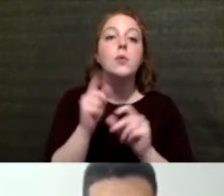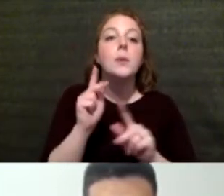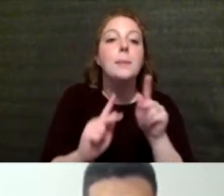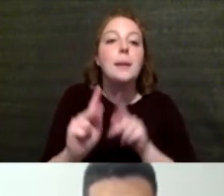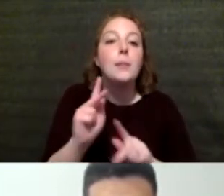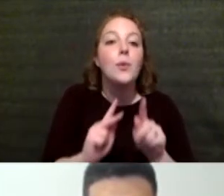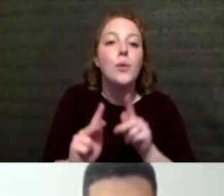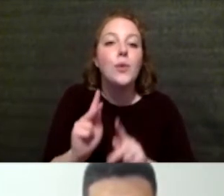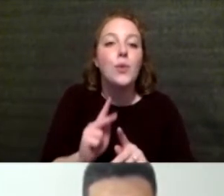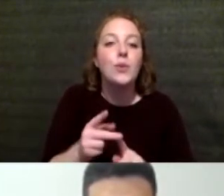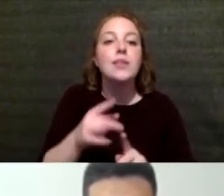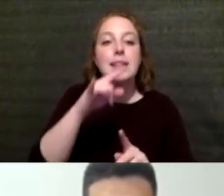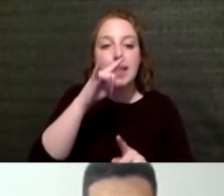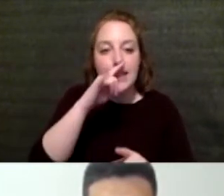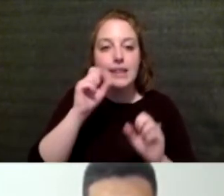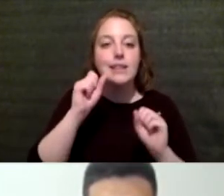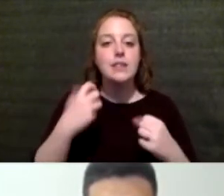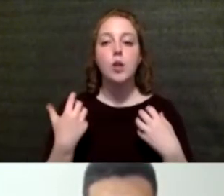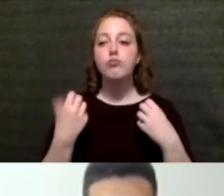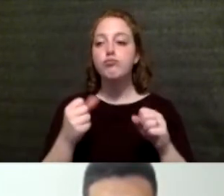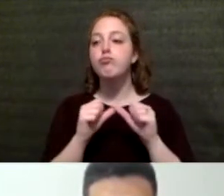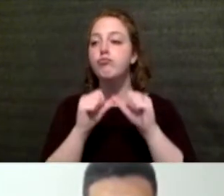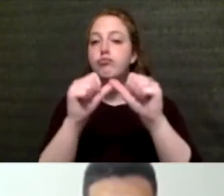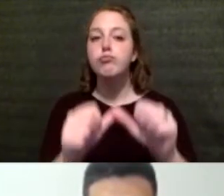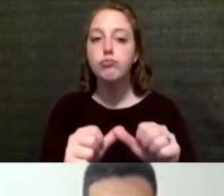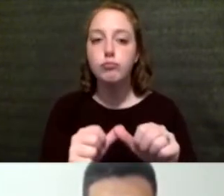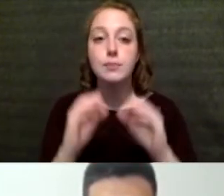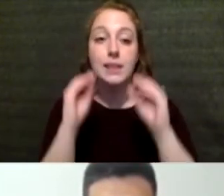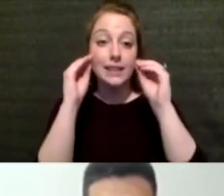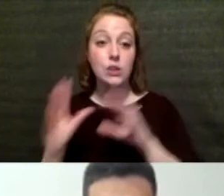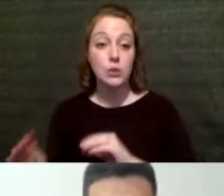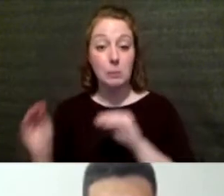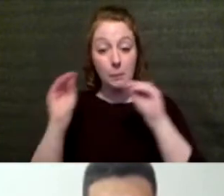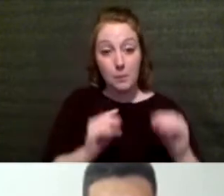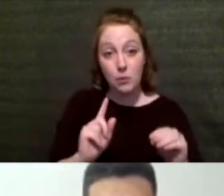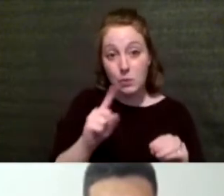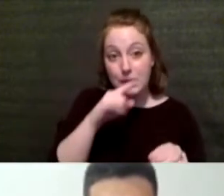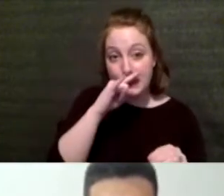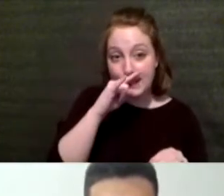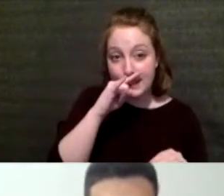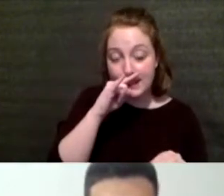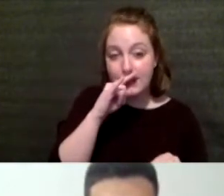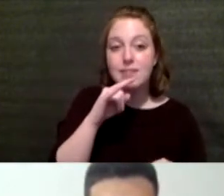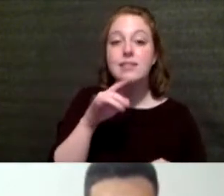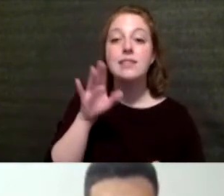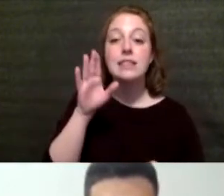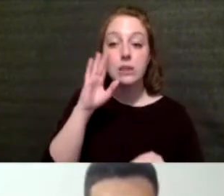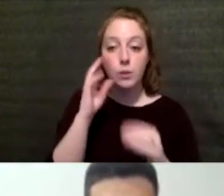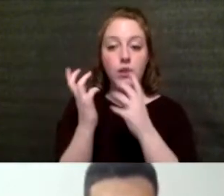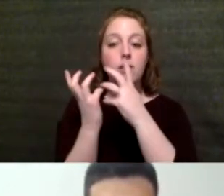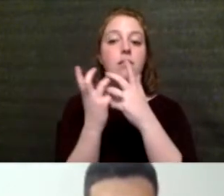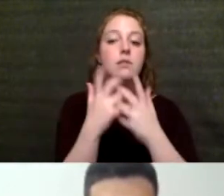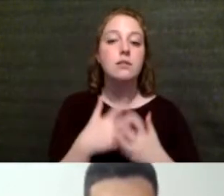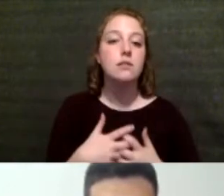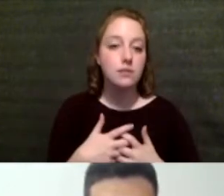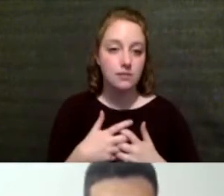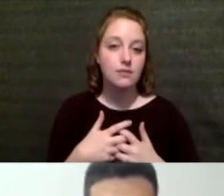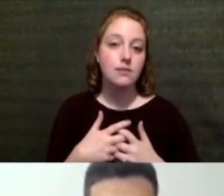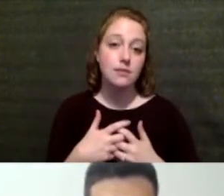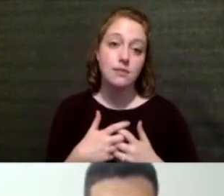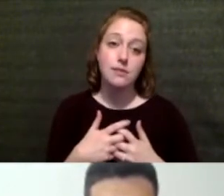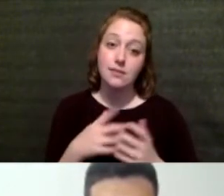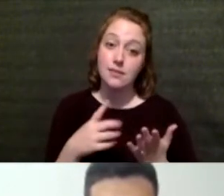Teachers move where kids are, and it does, it does work itself out. And sometimes it's better.